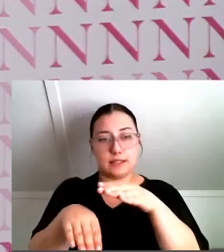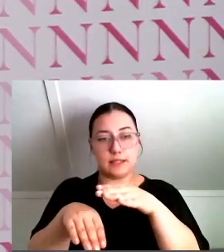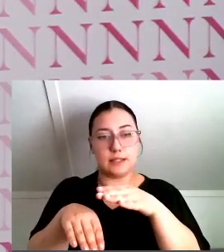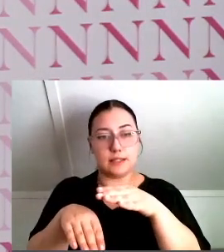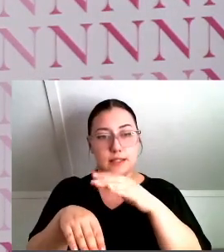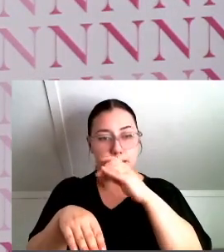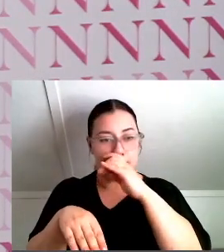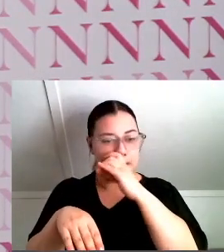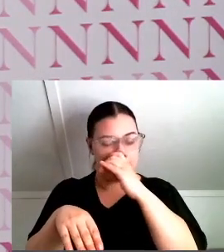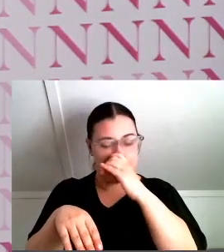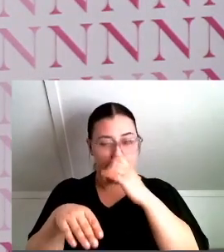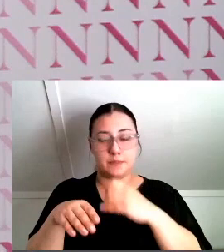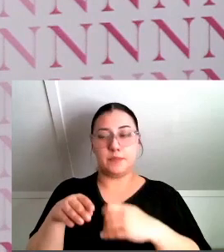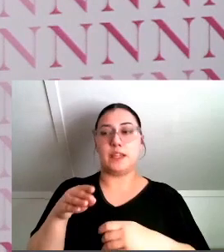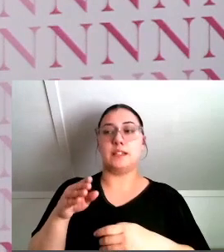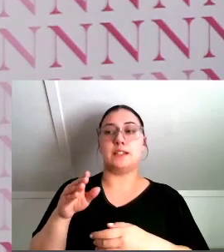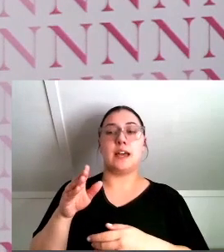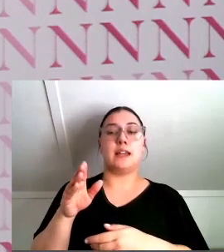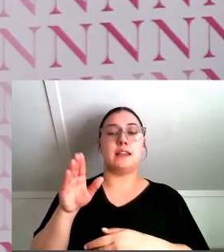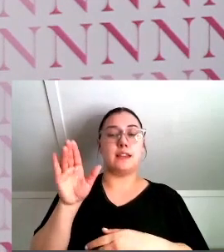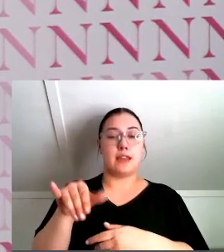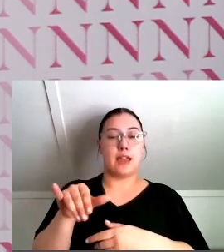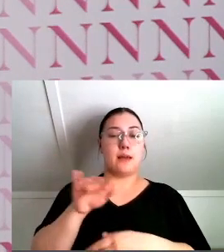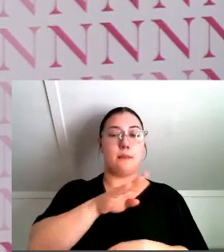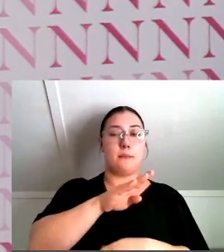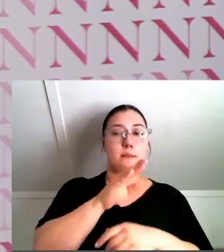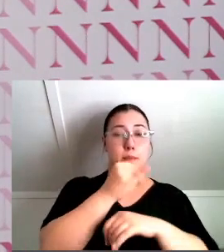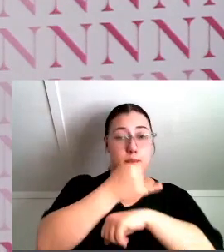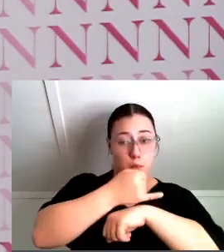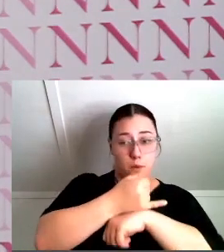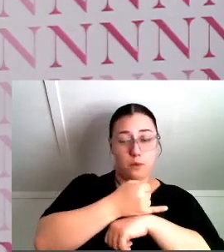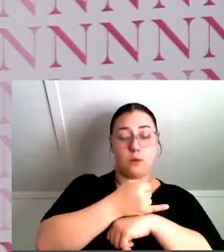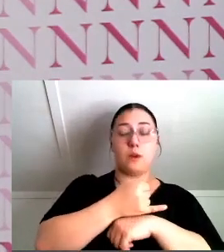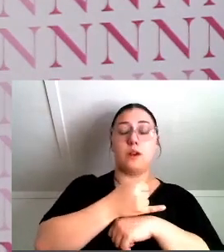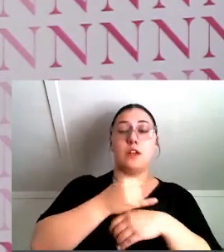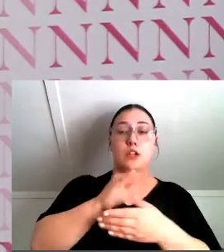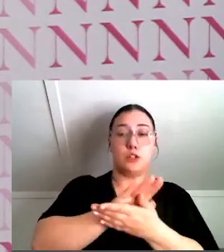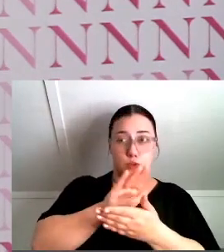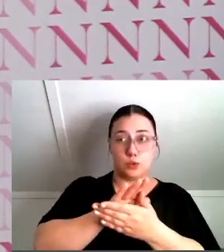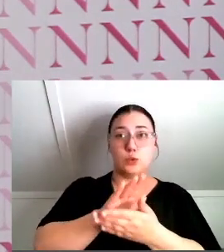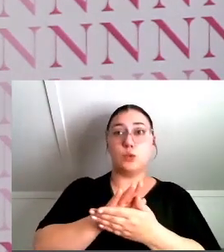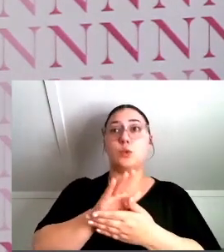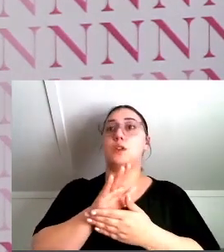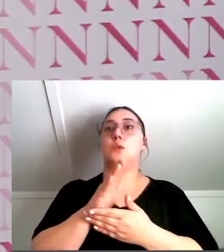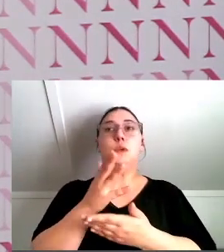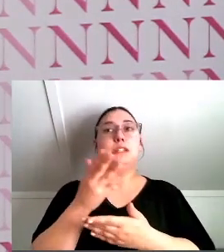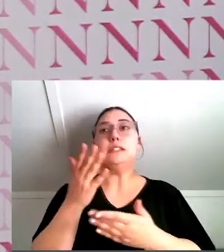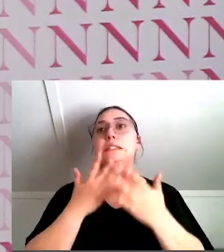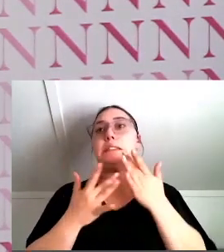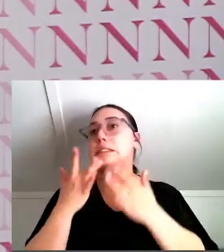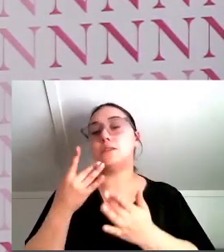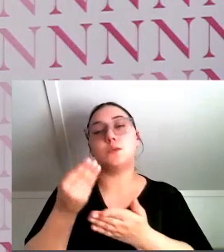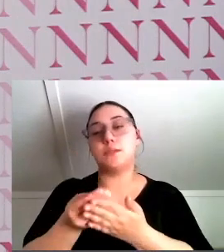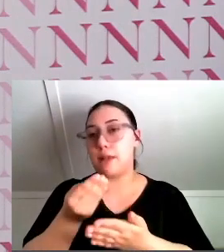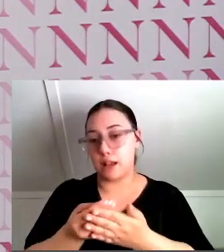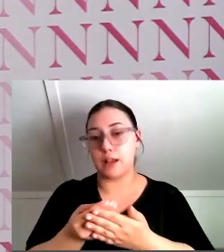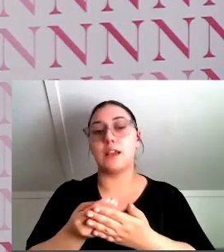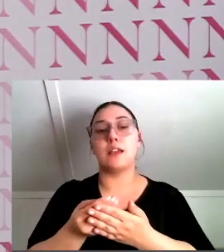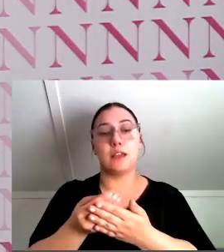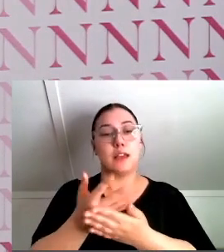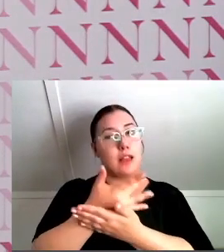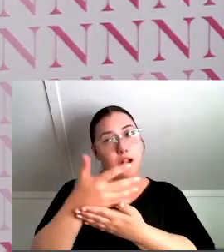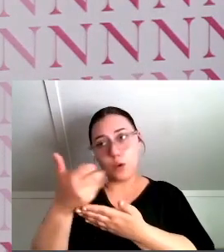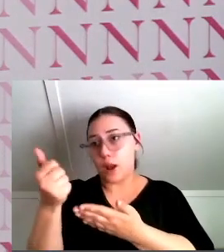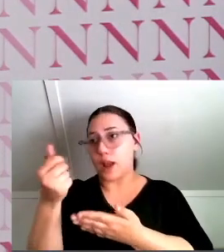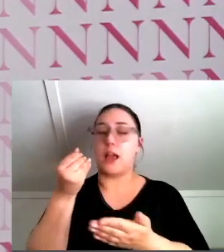is a boarding school, by the time it got to the end of the 1940s, was running out of money. And they said that that school was running out of money because more